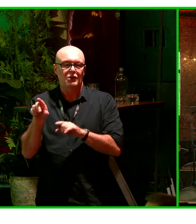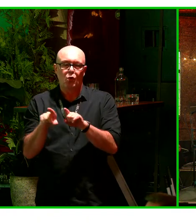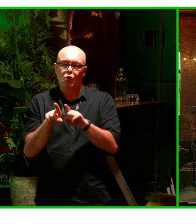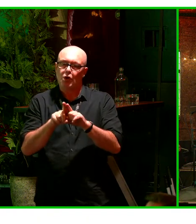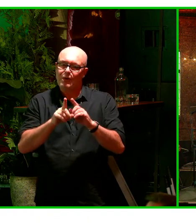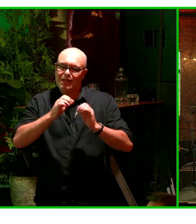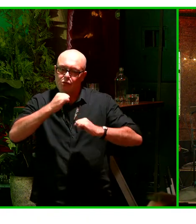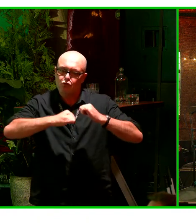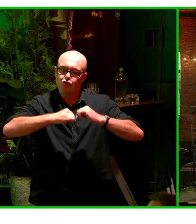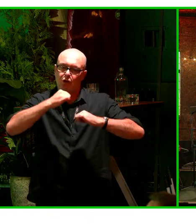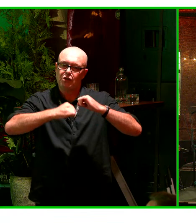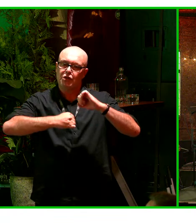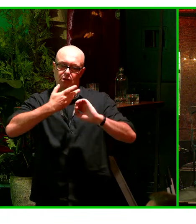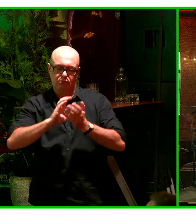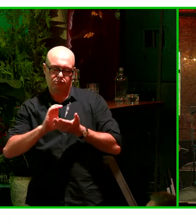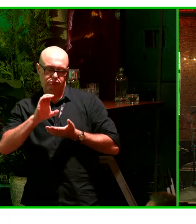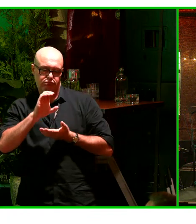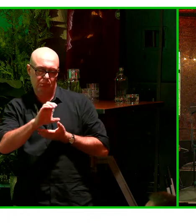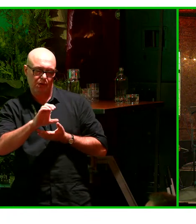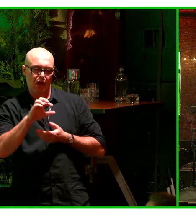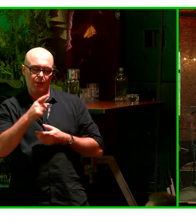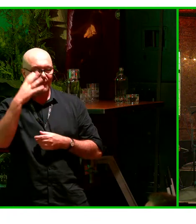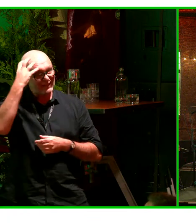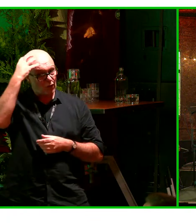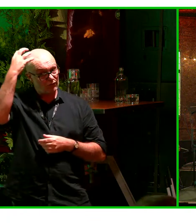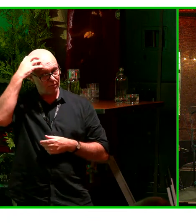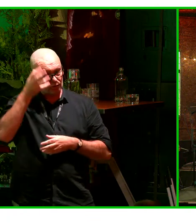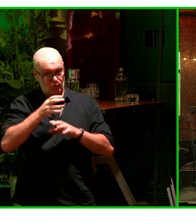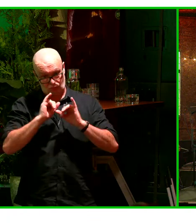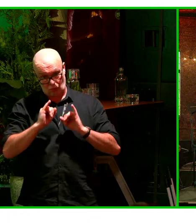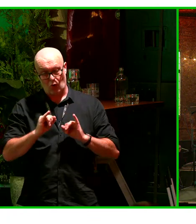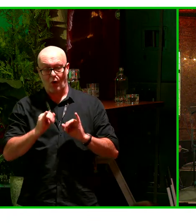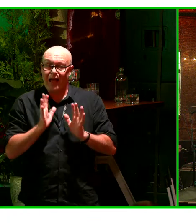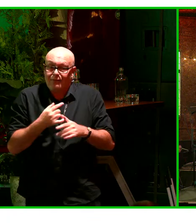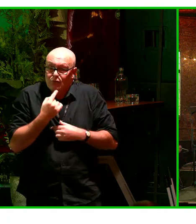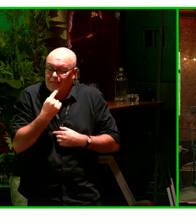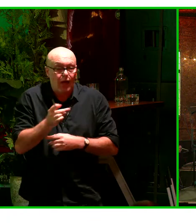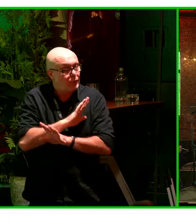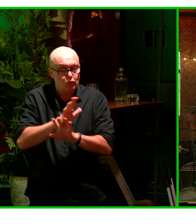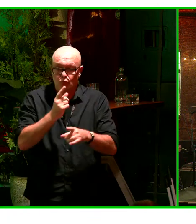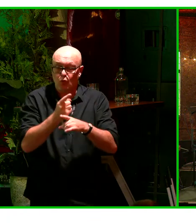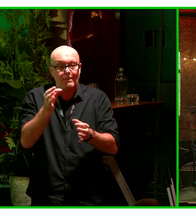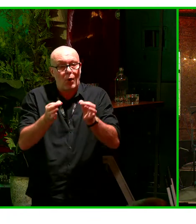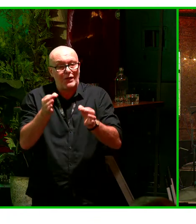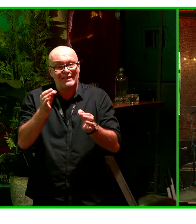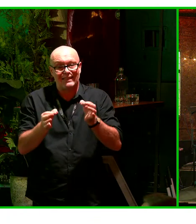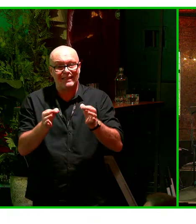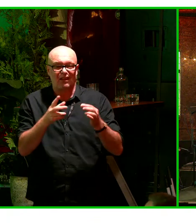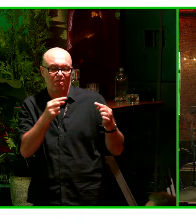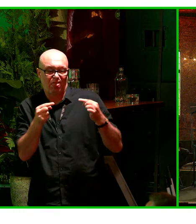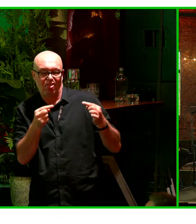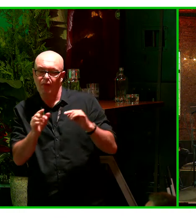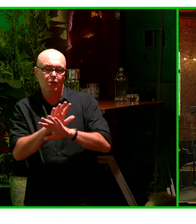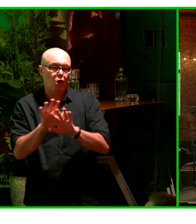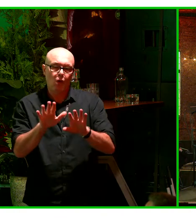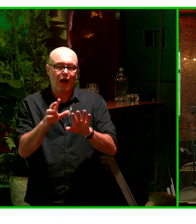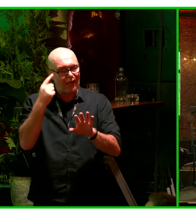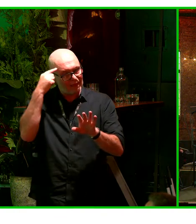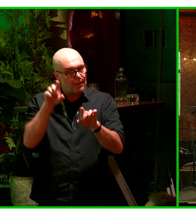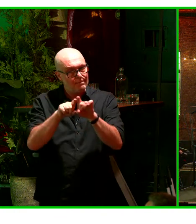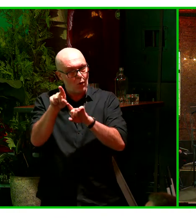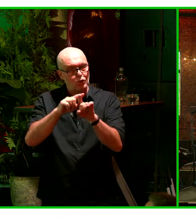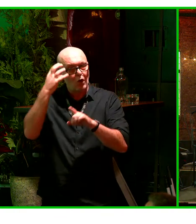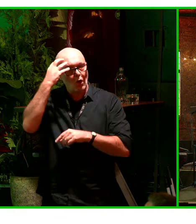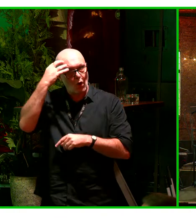funding. And this government have got it wrong, I have to say. And that's not party political, because I think most governments believe that command